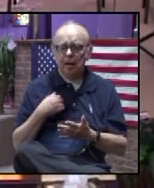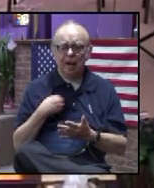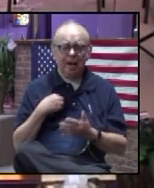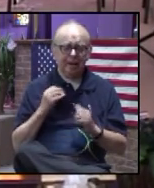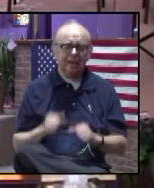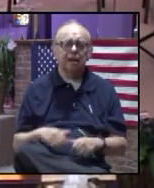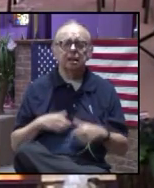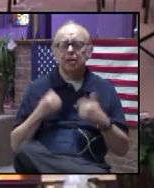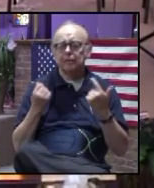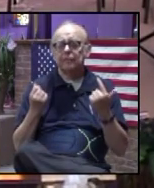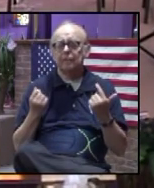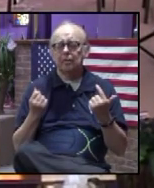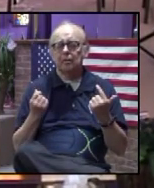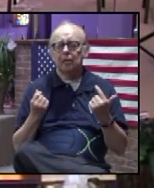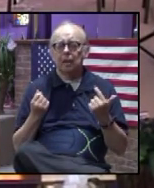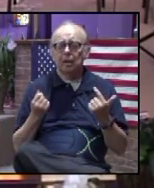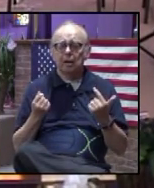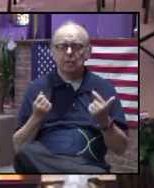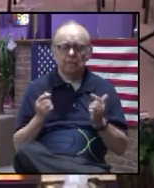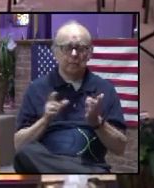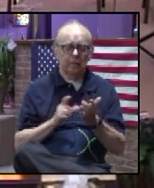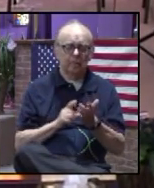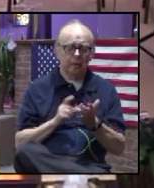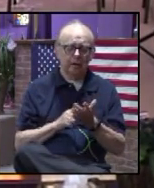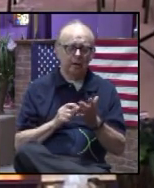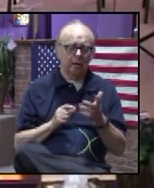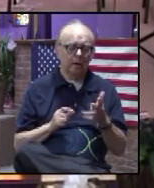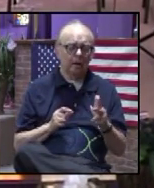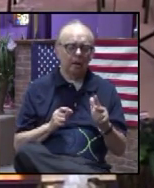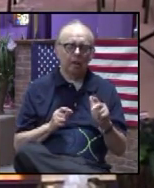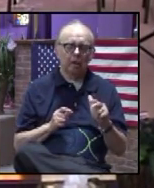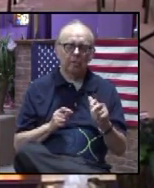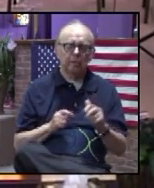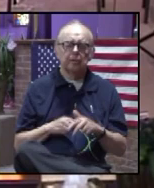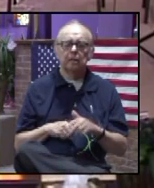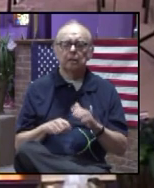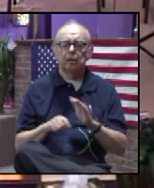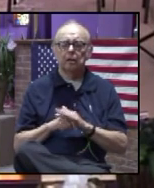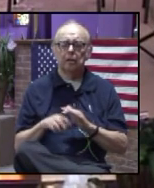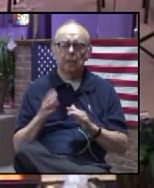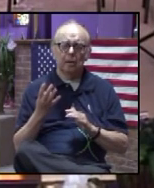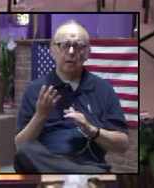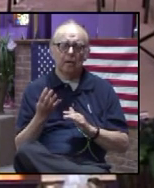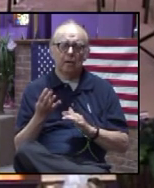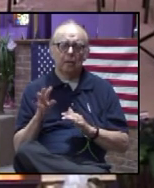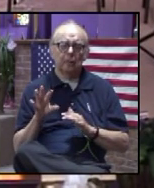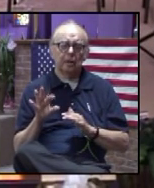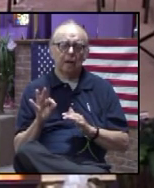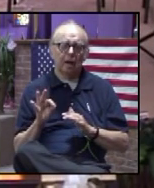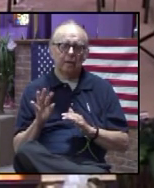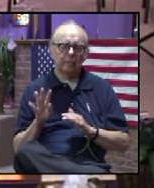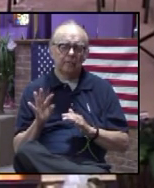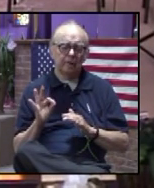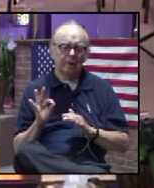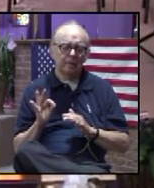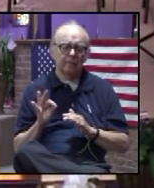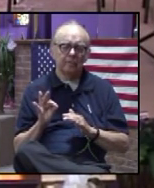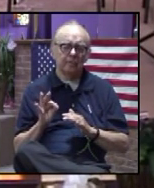live. Luke chapter 23 and verse number